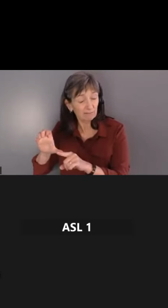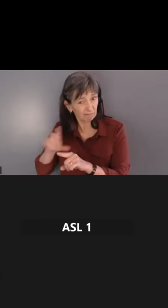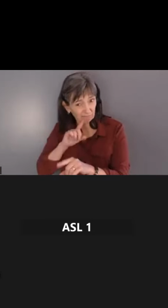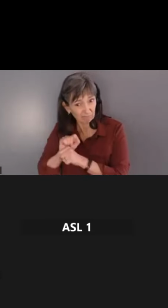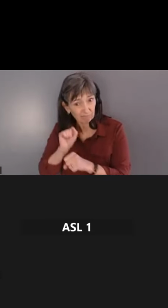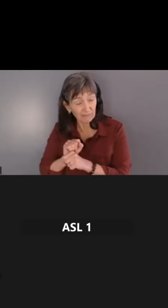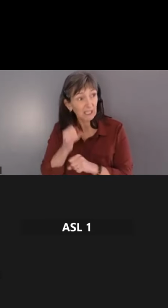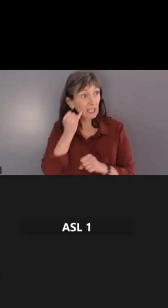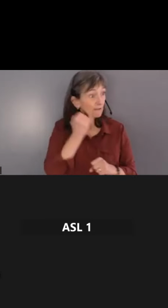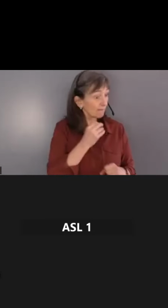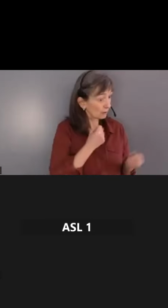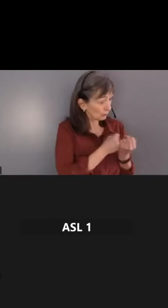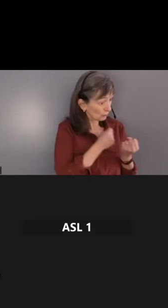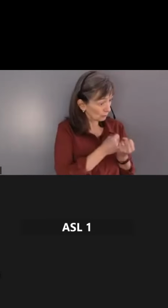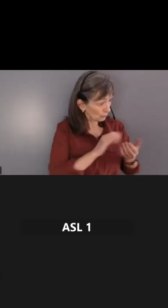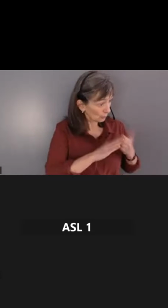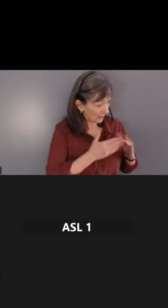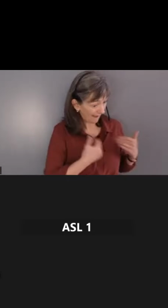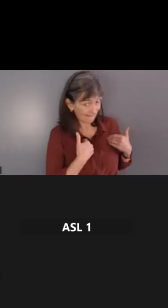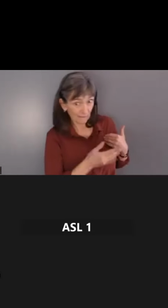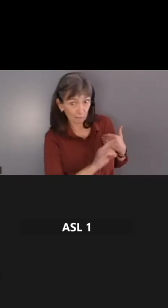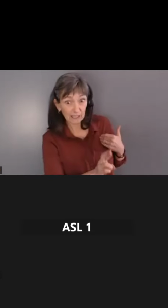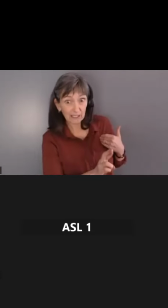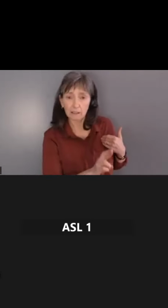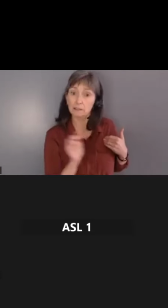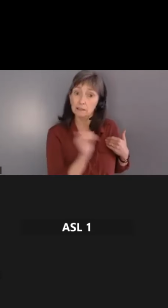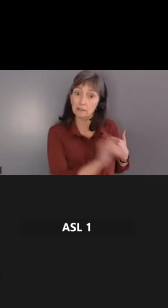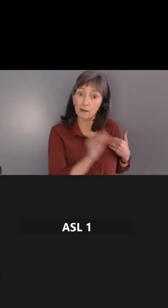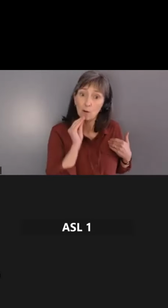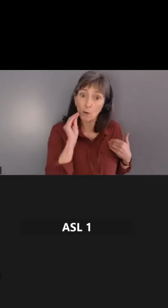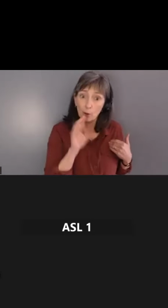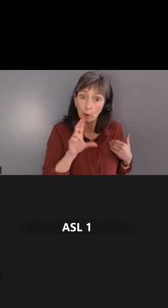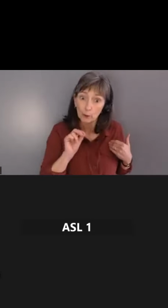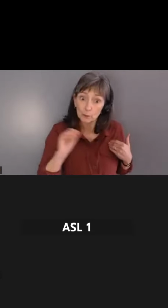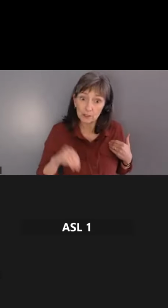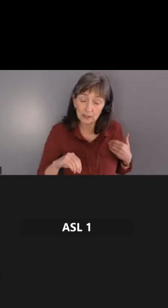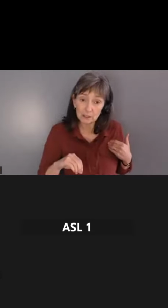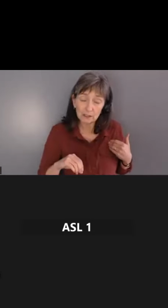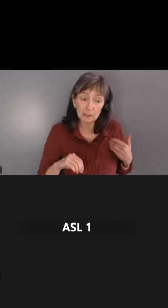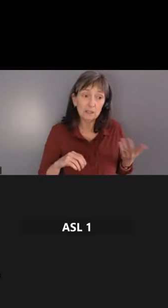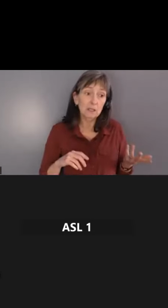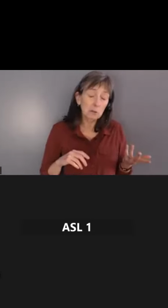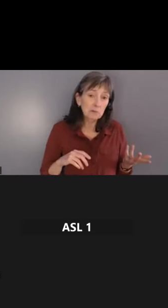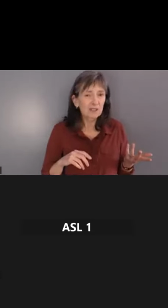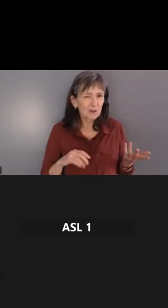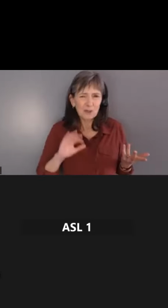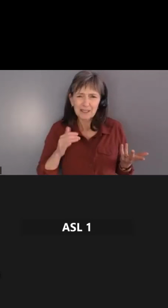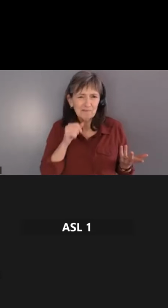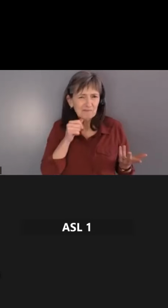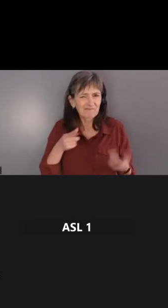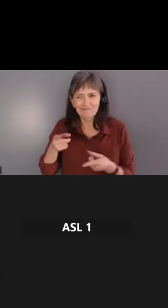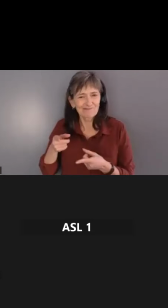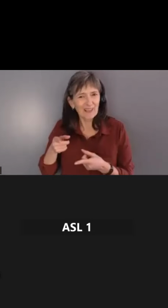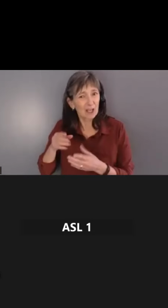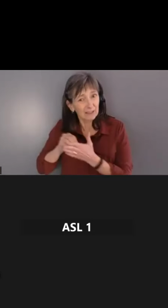made available. So the current approach is one that is inefficient and that has led to inappropriate and costly utilizations